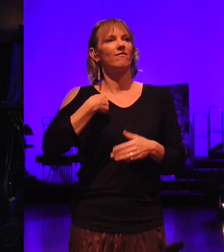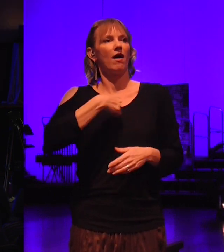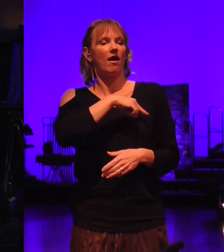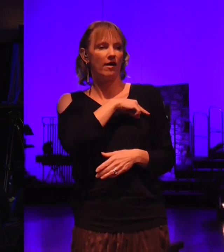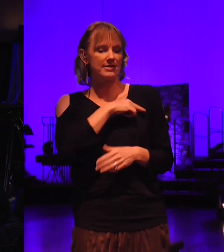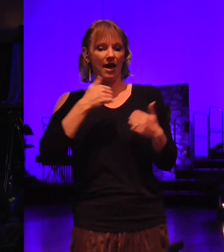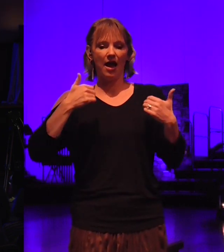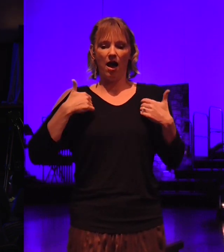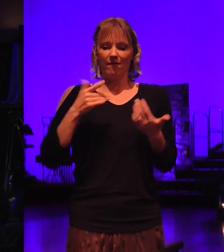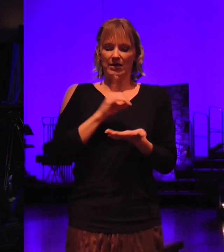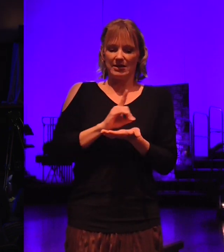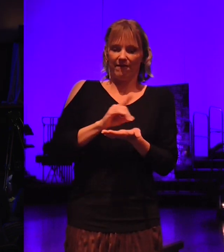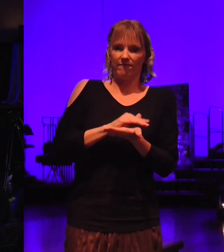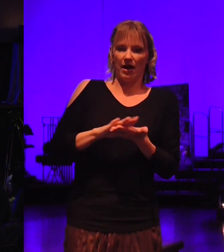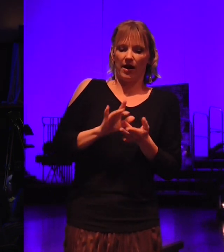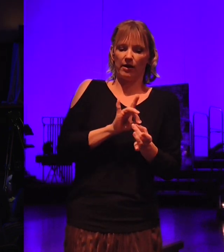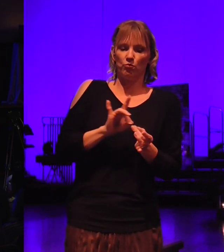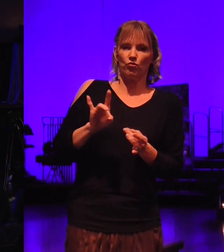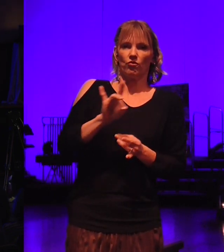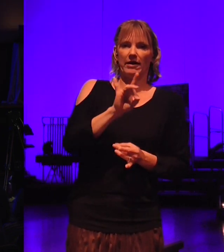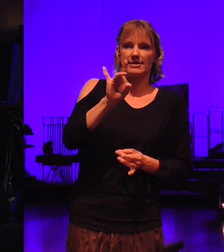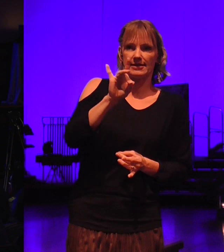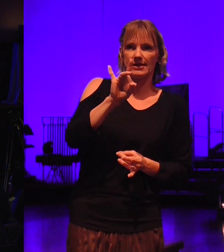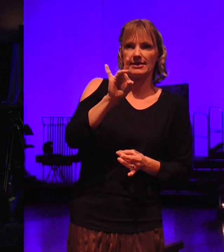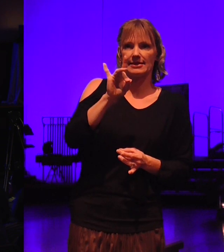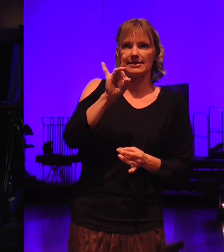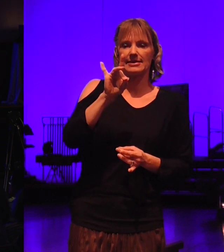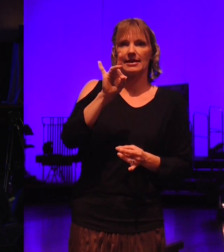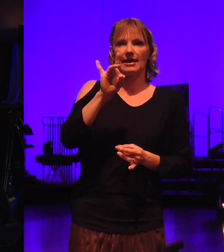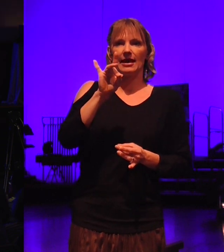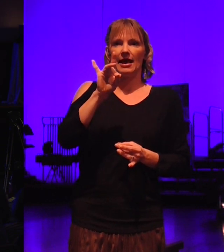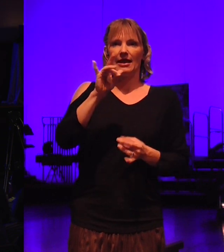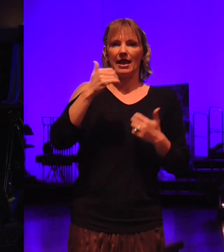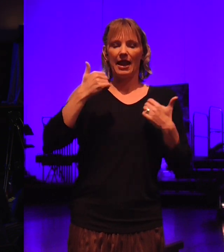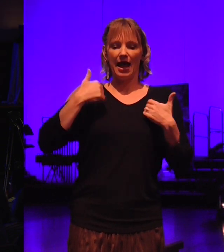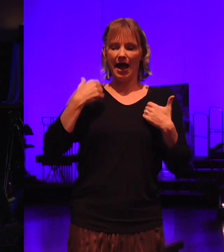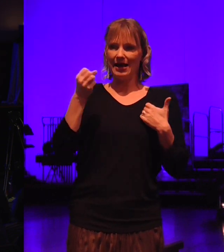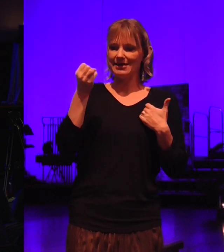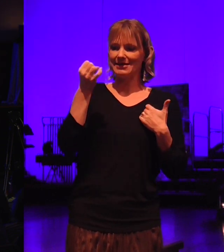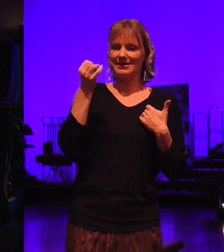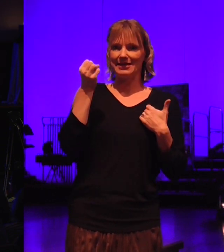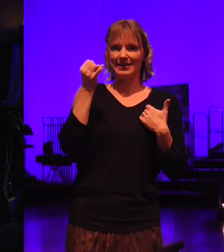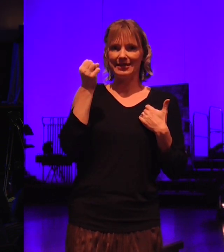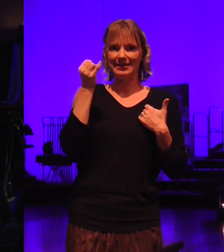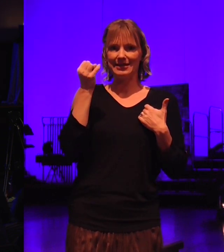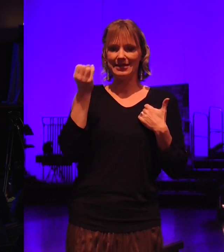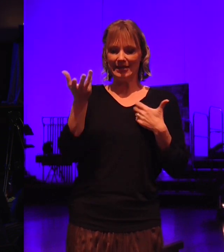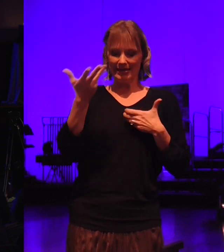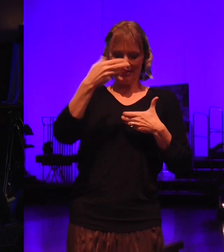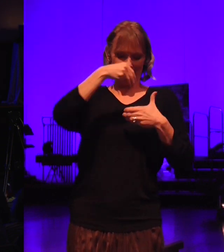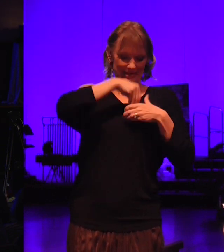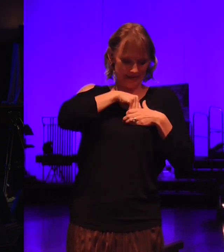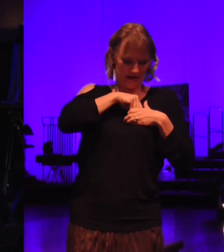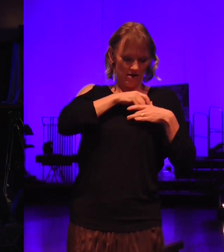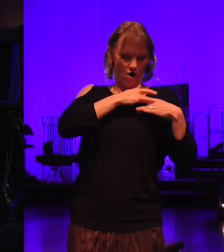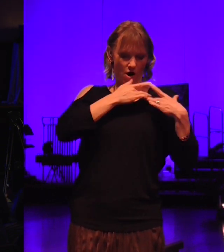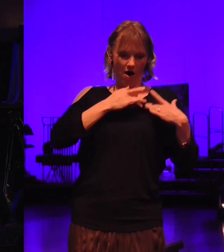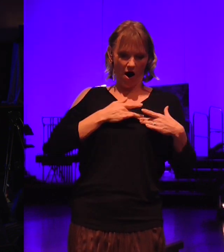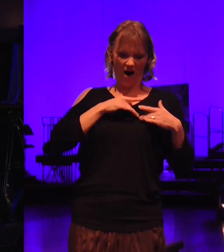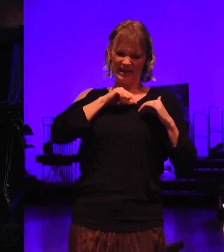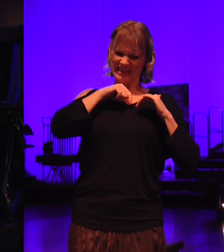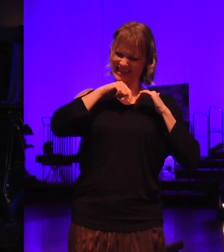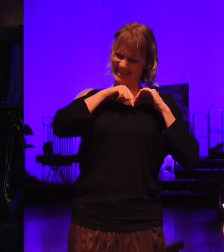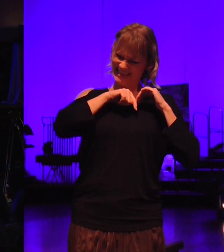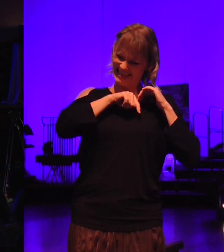presence that rests seeds deep in our heart that are always seeking to